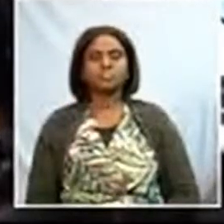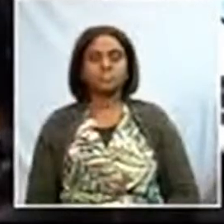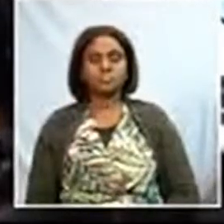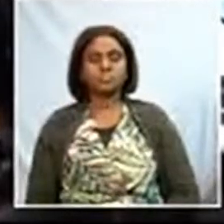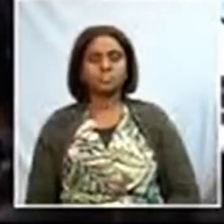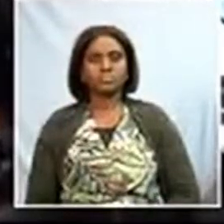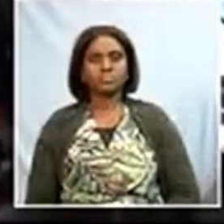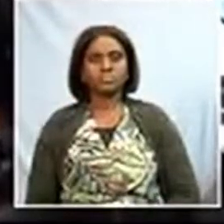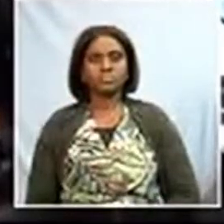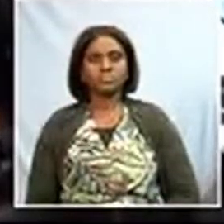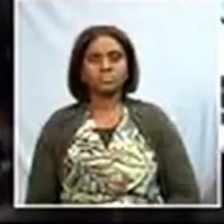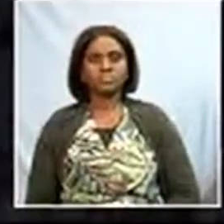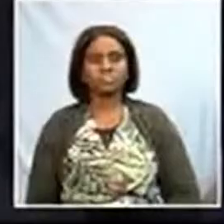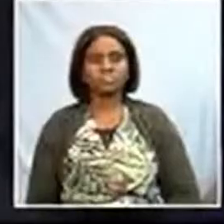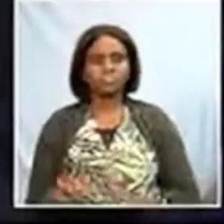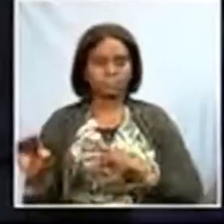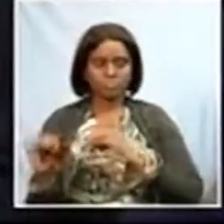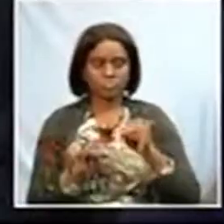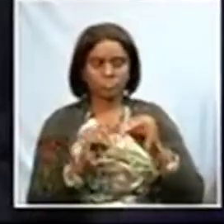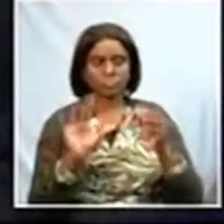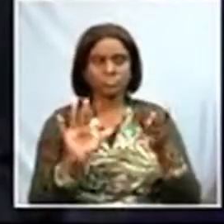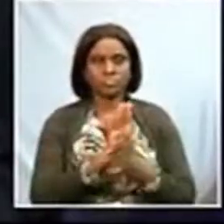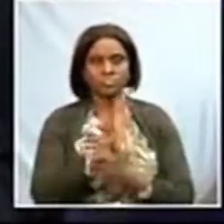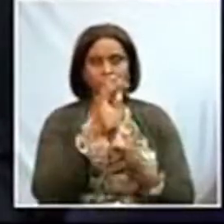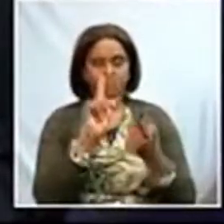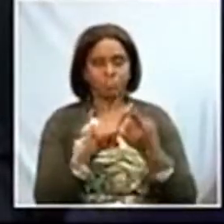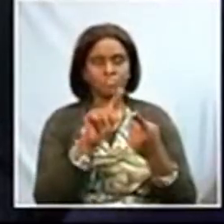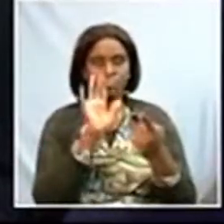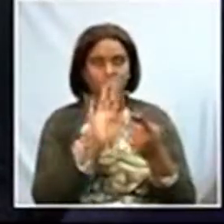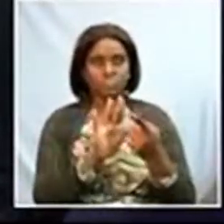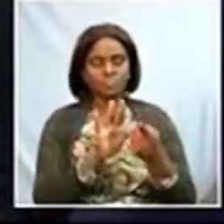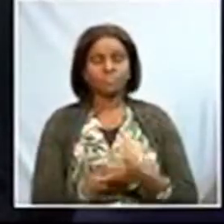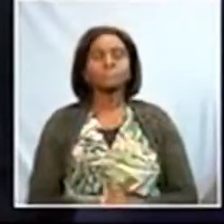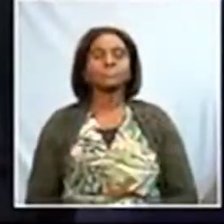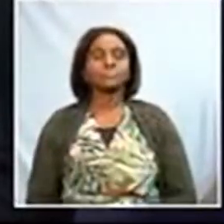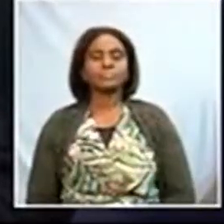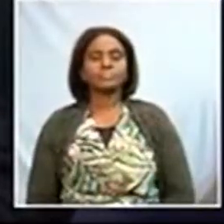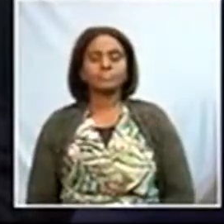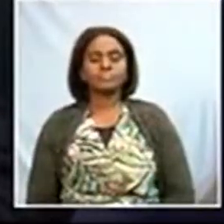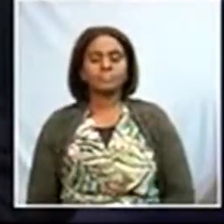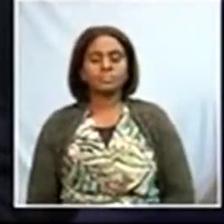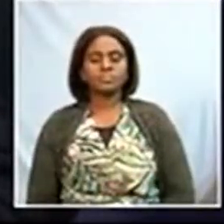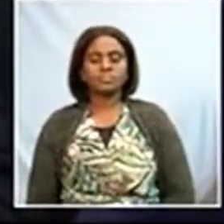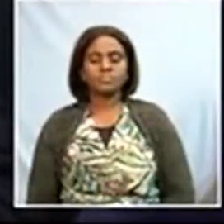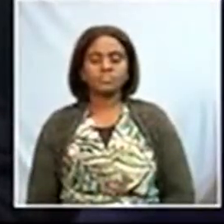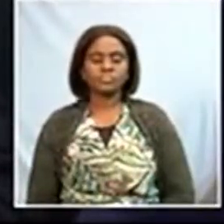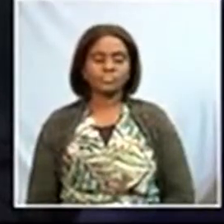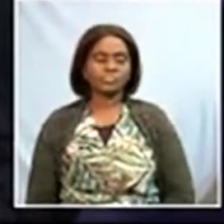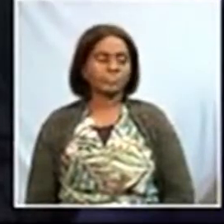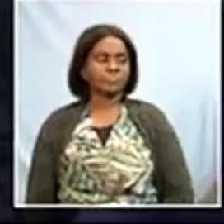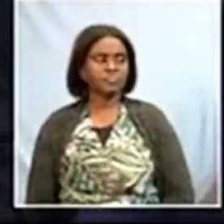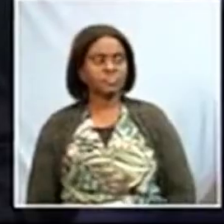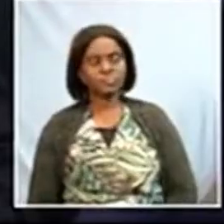Thank you, Chair. We go to page 1. Let's go to page 1.